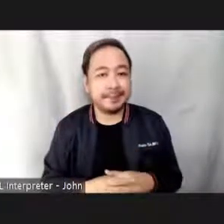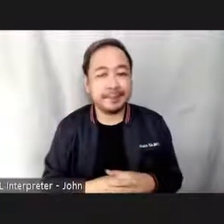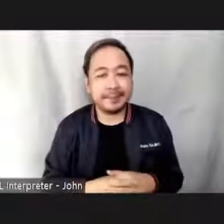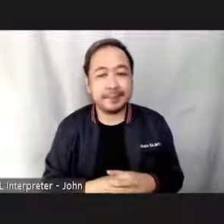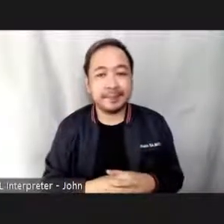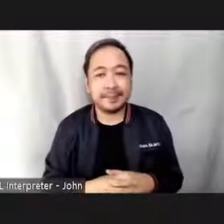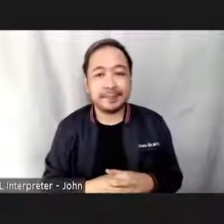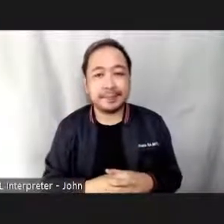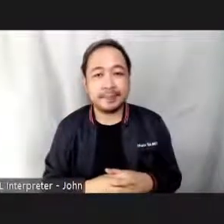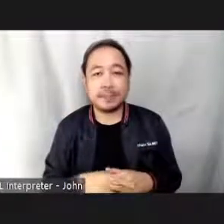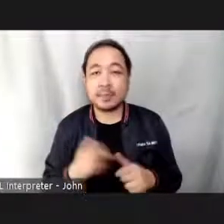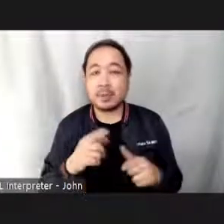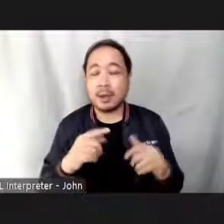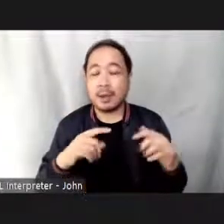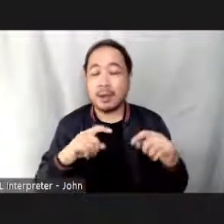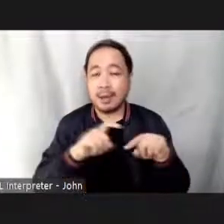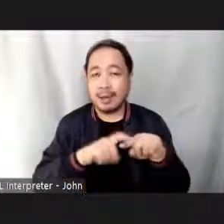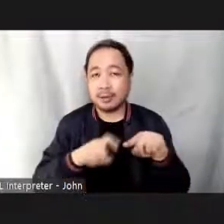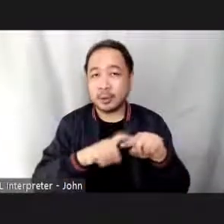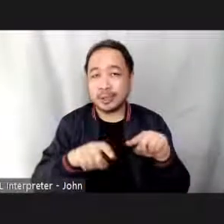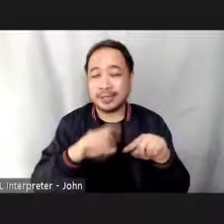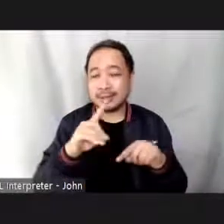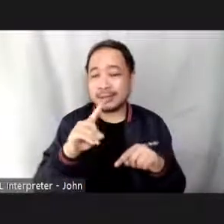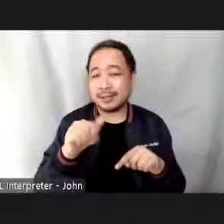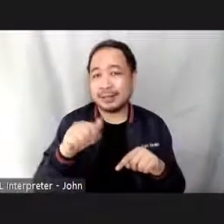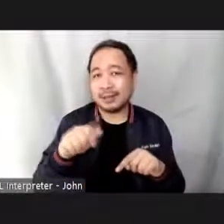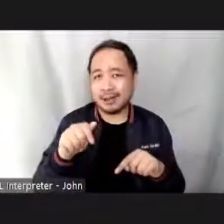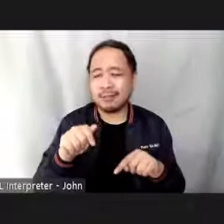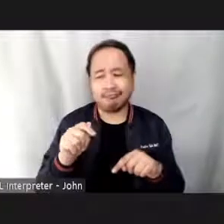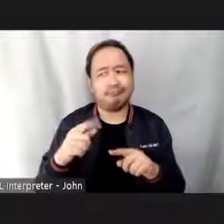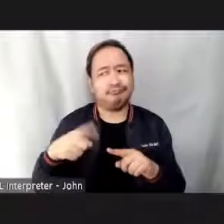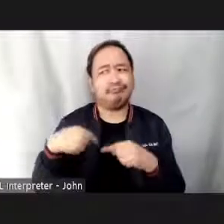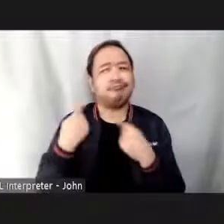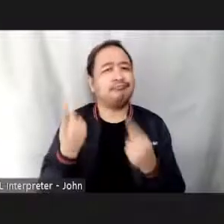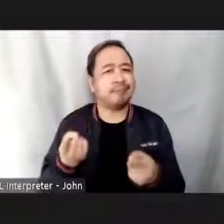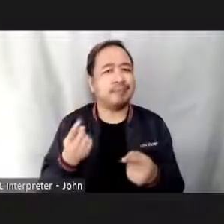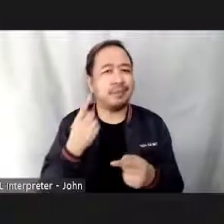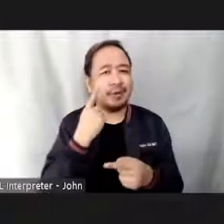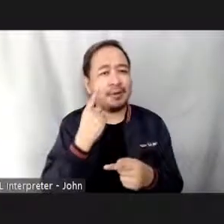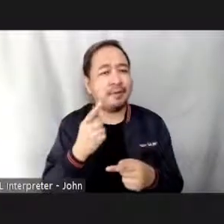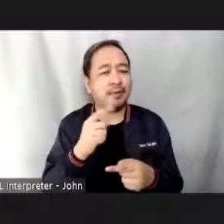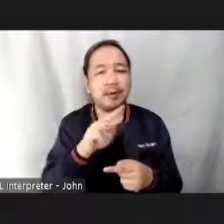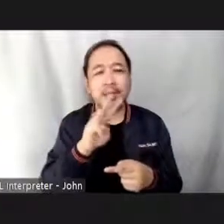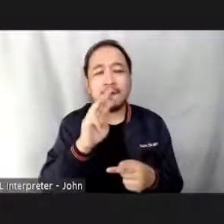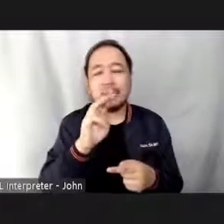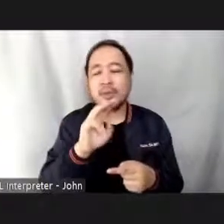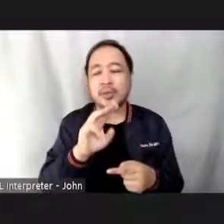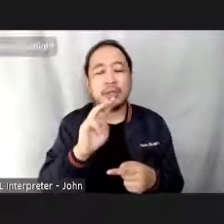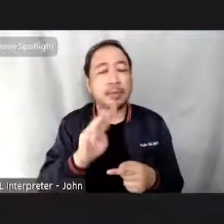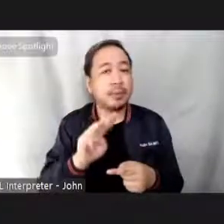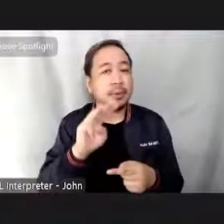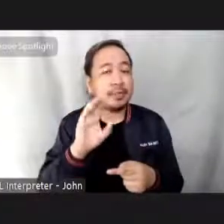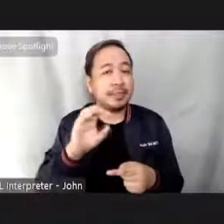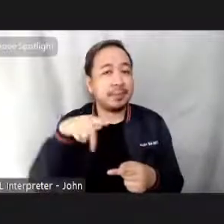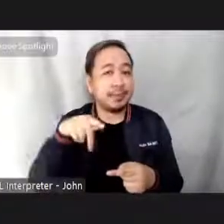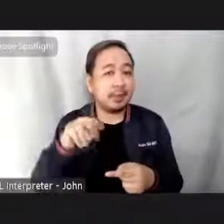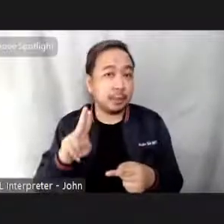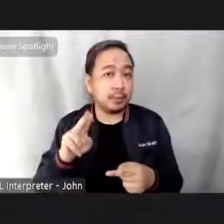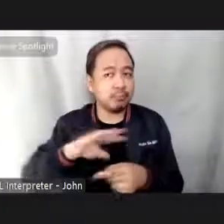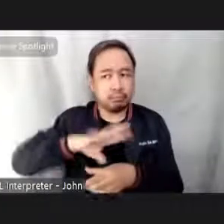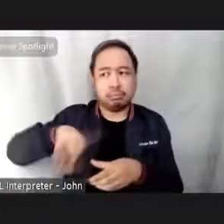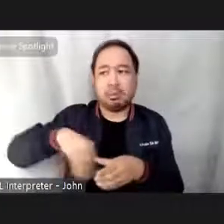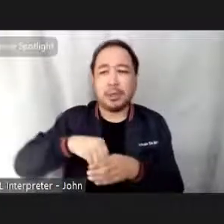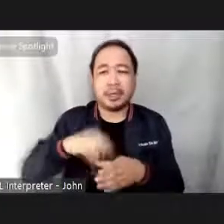An electronic database is not new to the CPU-PGH or to other WCPUs, as it has been part of the